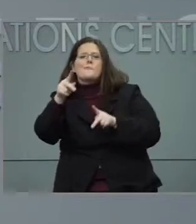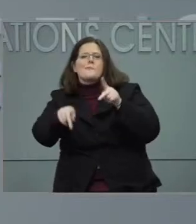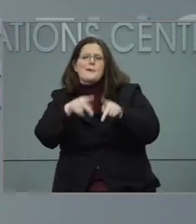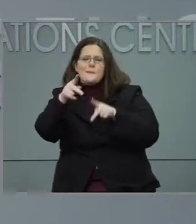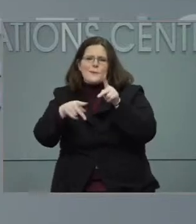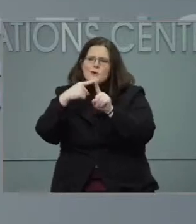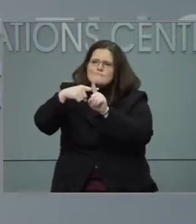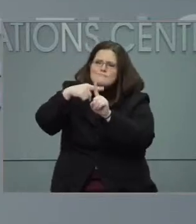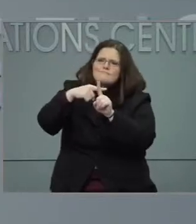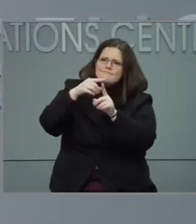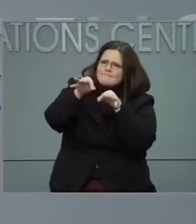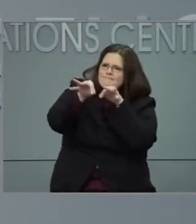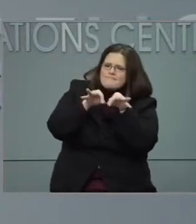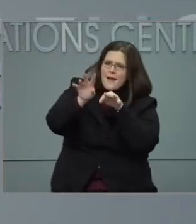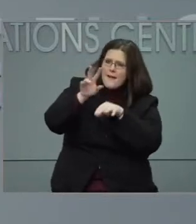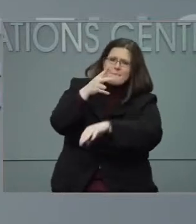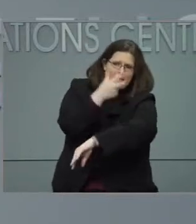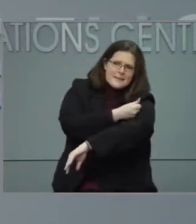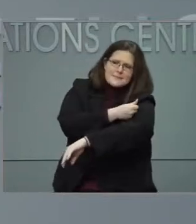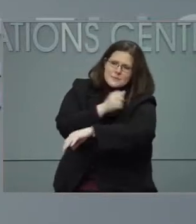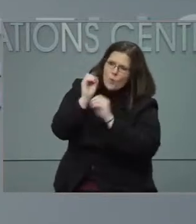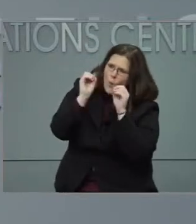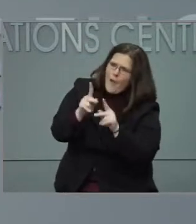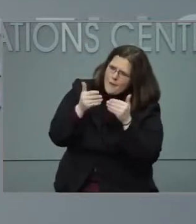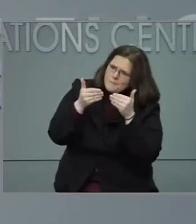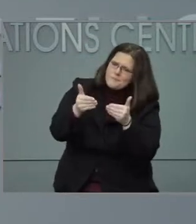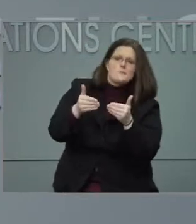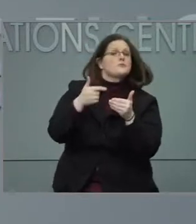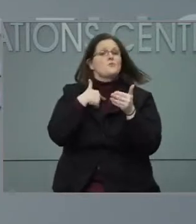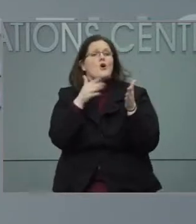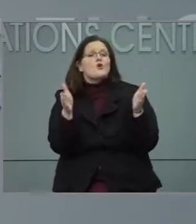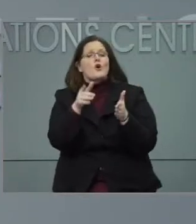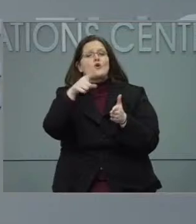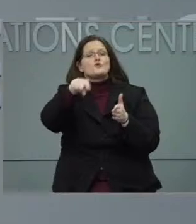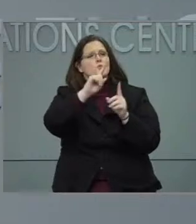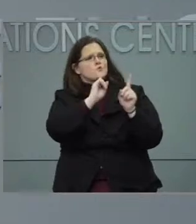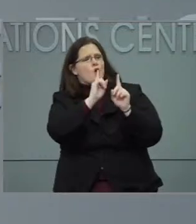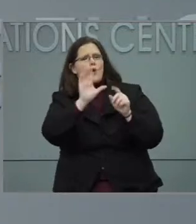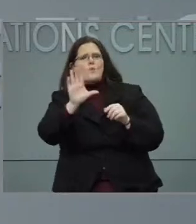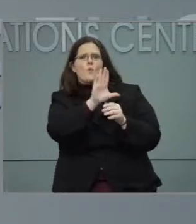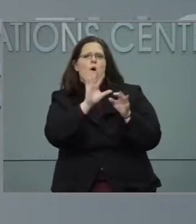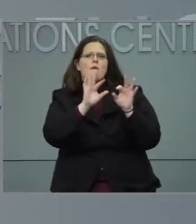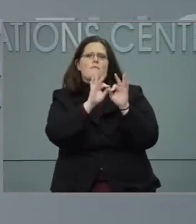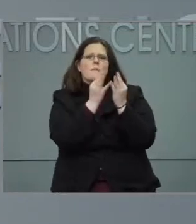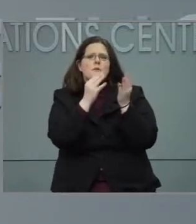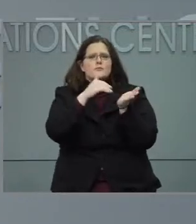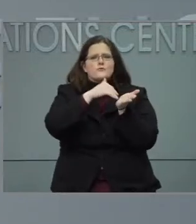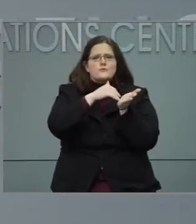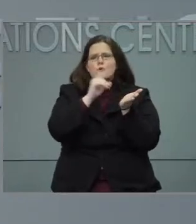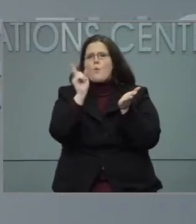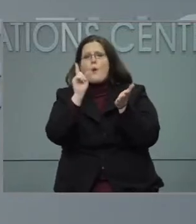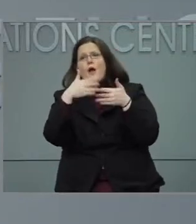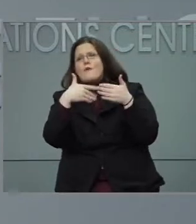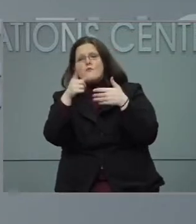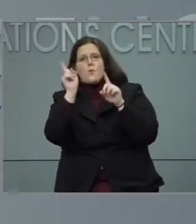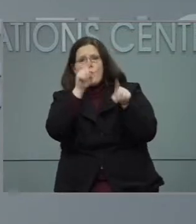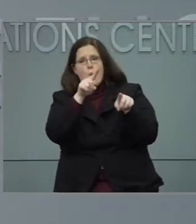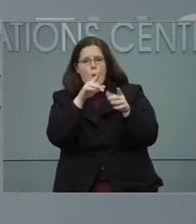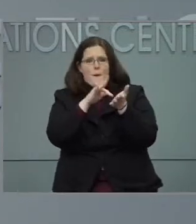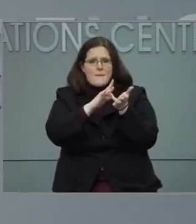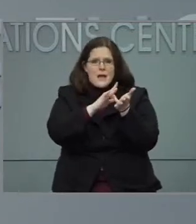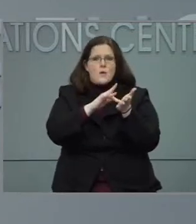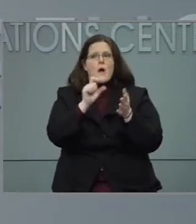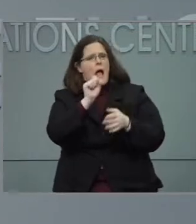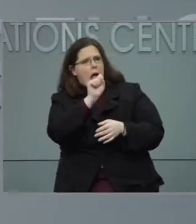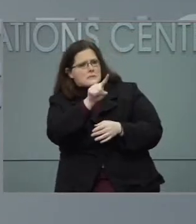doctor and your other healthcare professional from where you get your medical advice. Talk to them about the vaccine. Ask them questions that